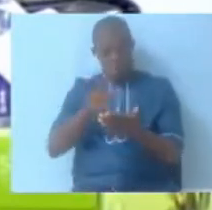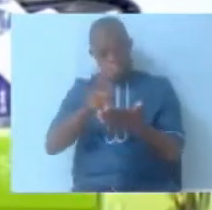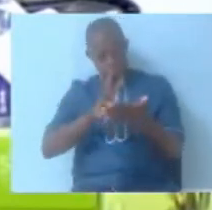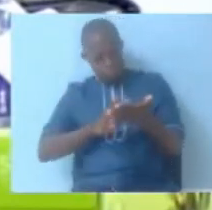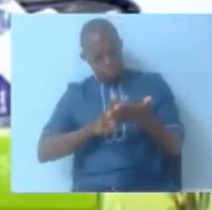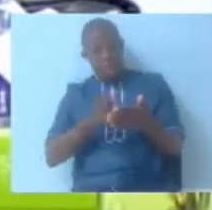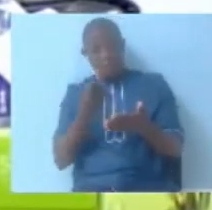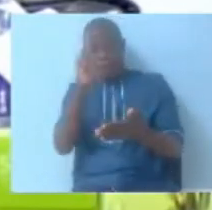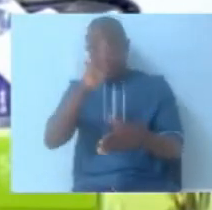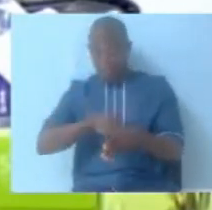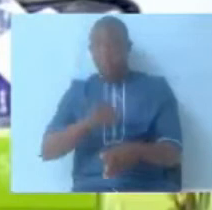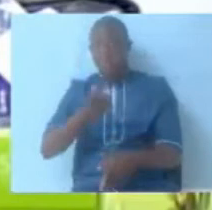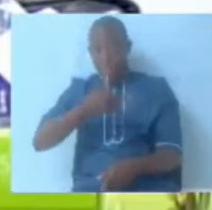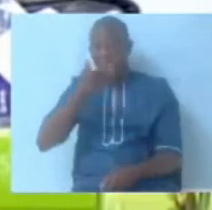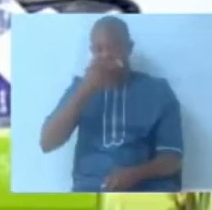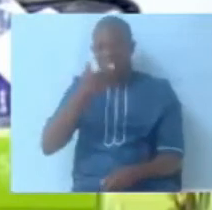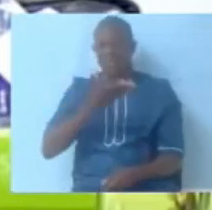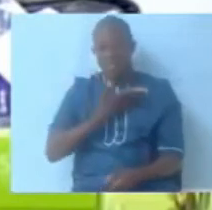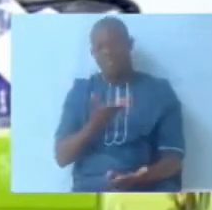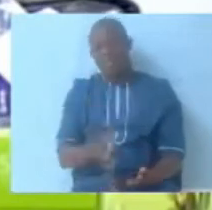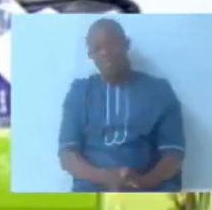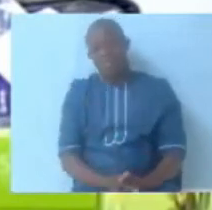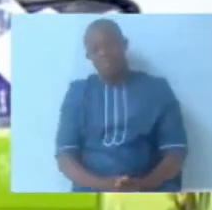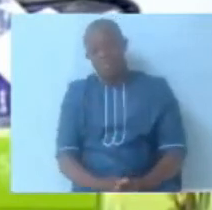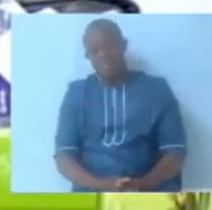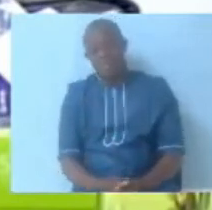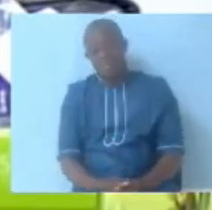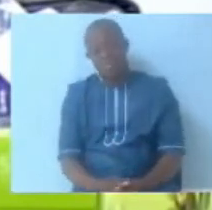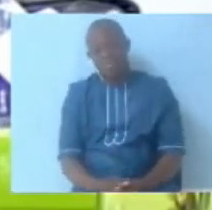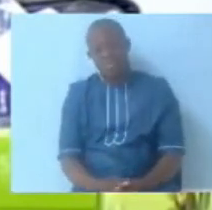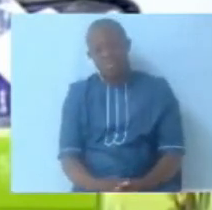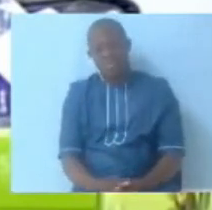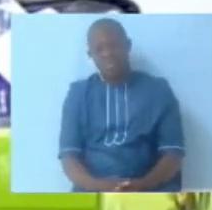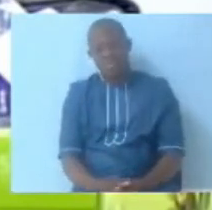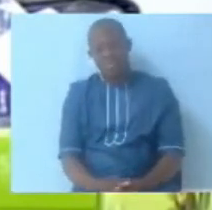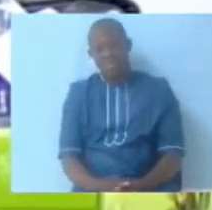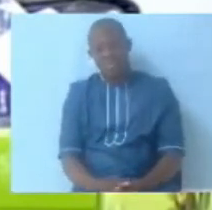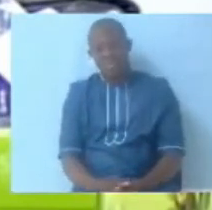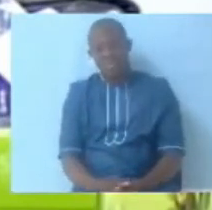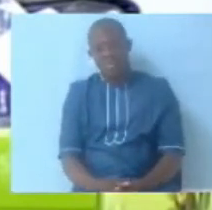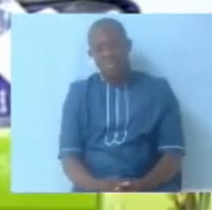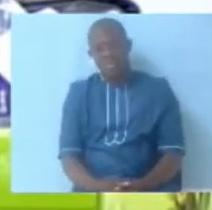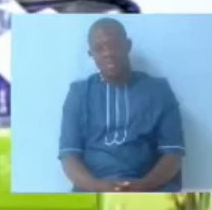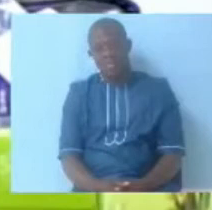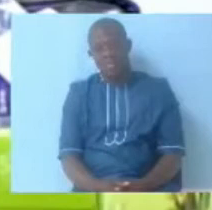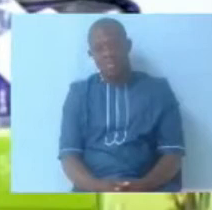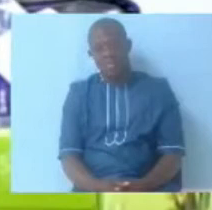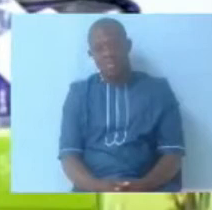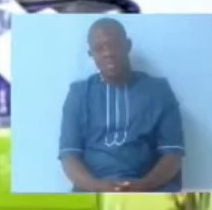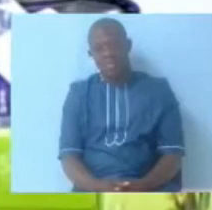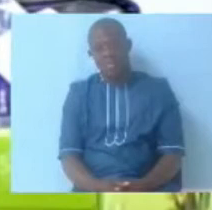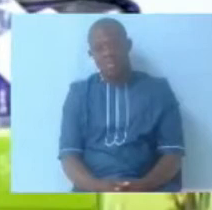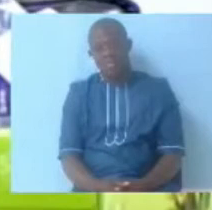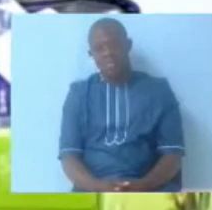Ntefana na kulumu menuti. Nga letter of safe petition akonsa di mastala. Nga di mastala biruwe letter of nyina